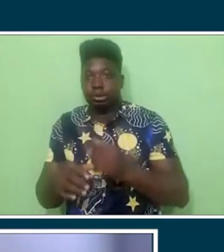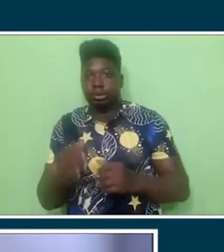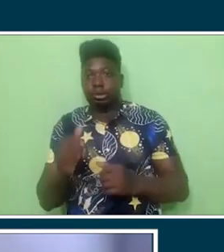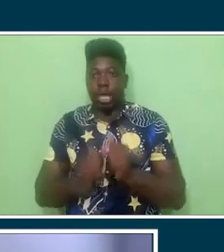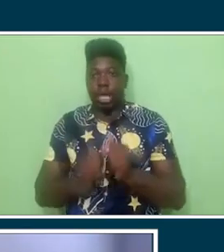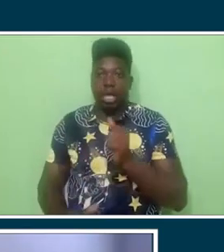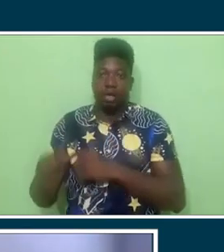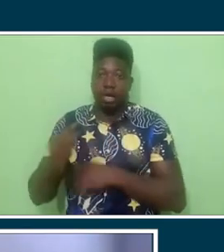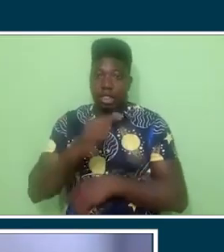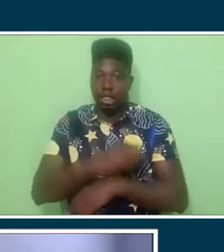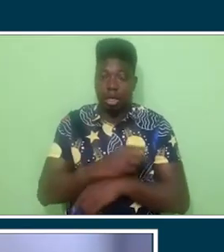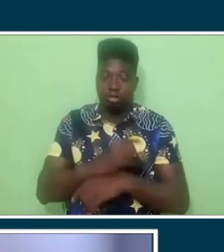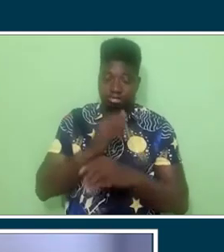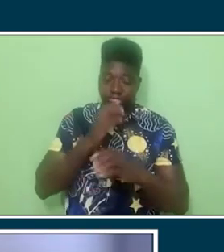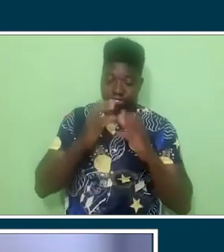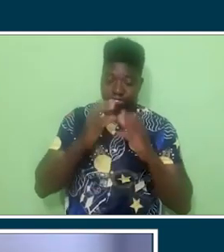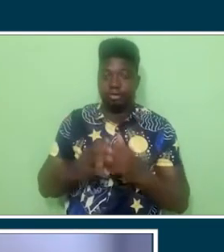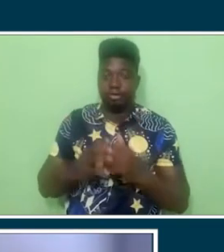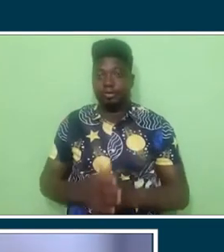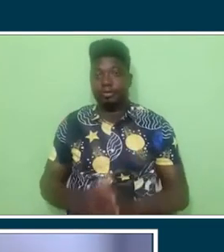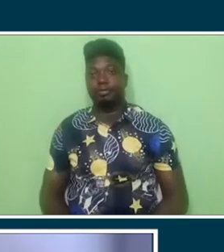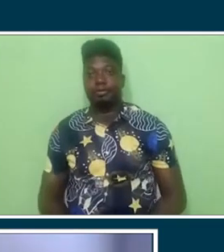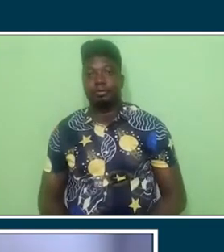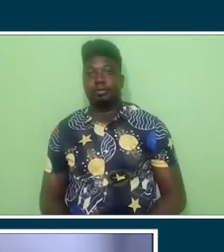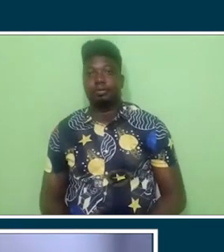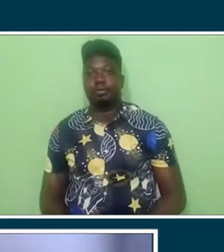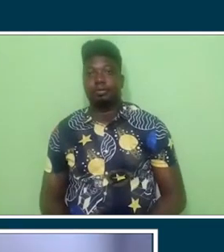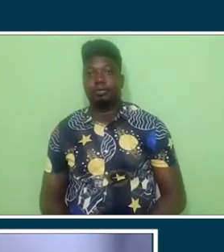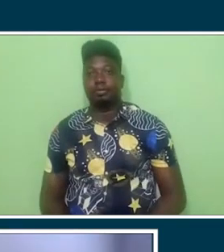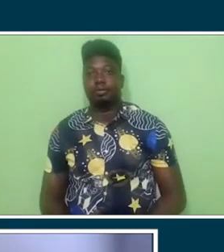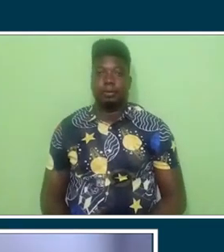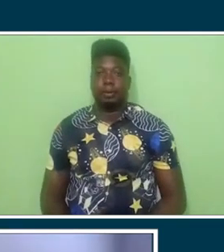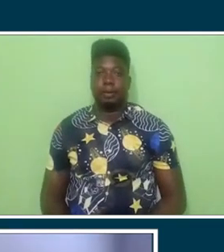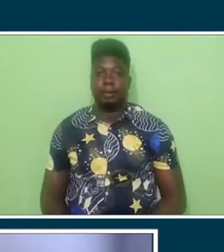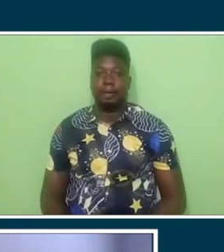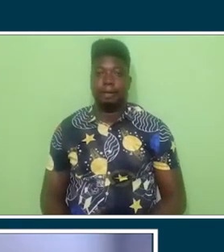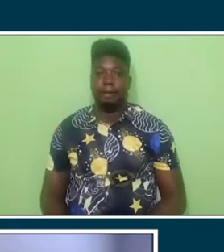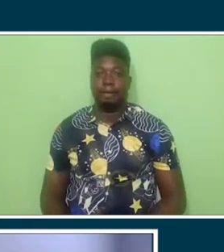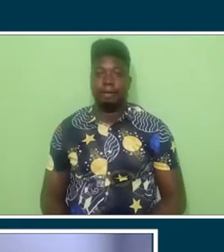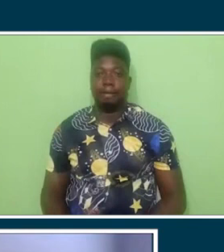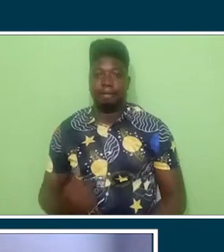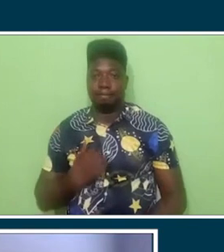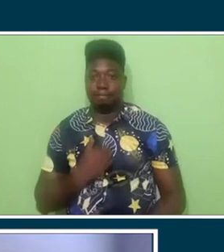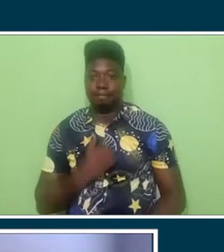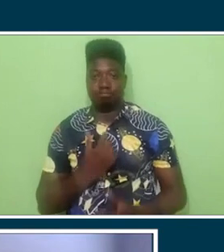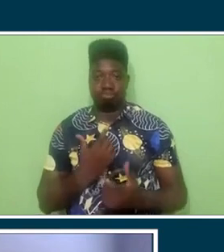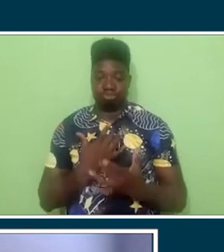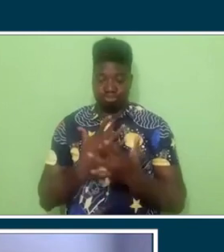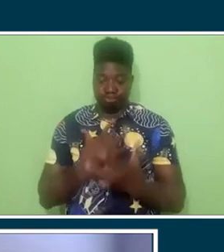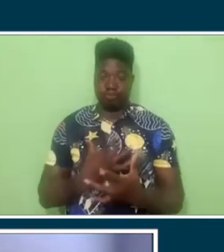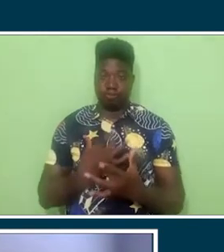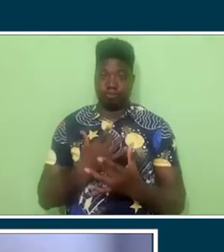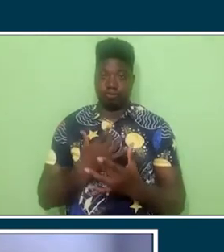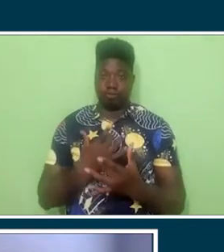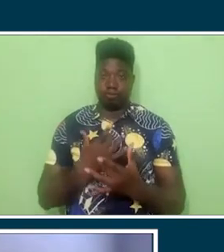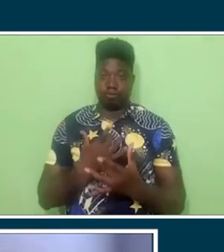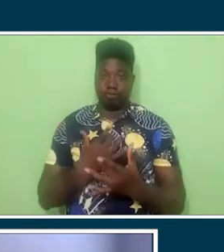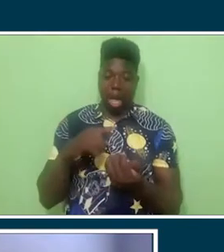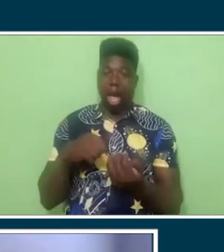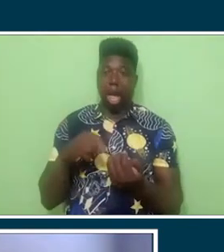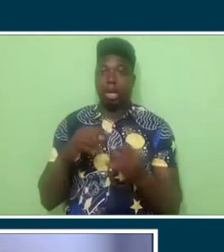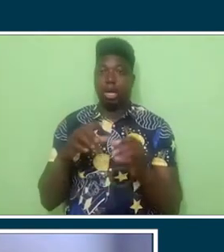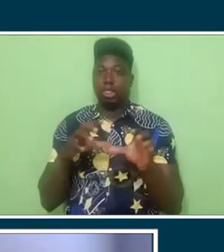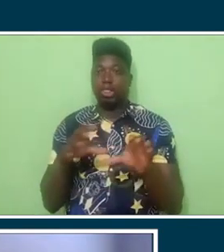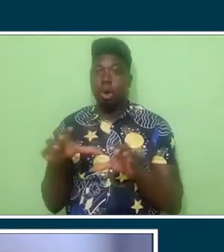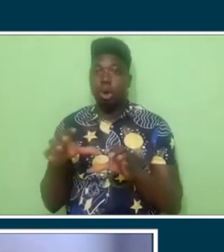somebody a few weeks ago who said, I just wish there was somebody around here doing this work